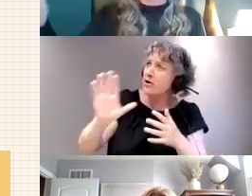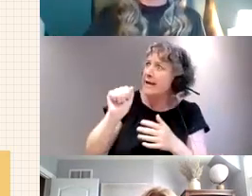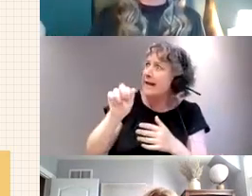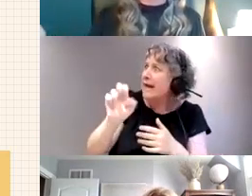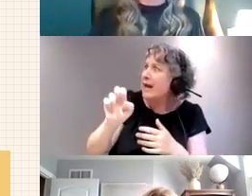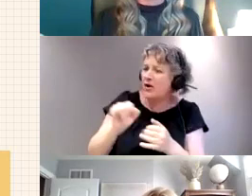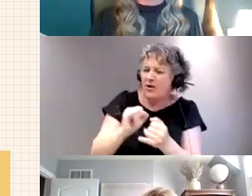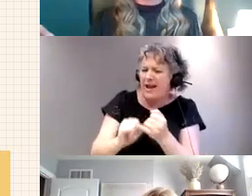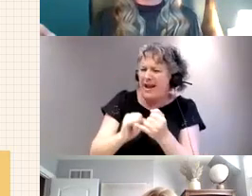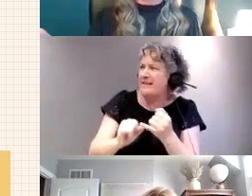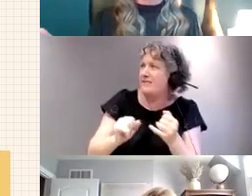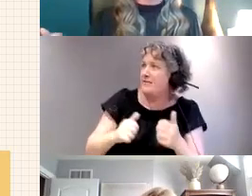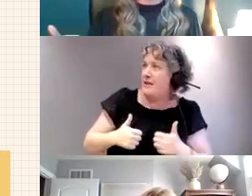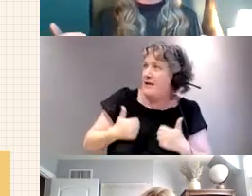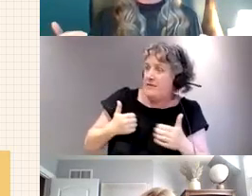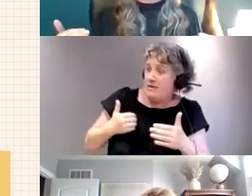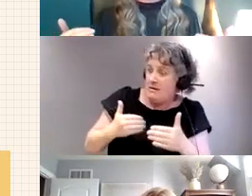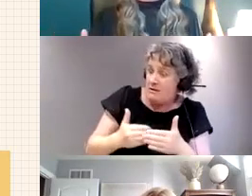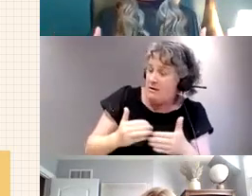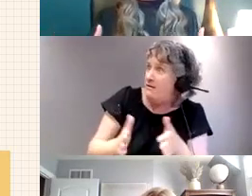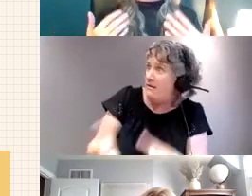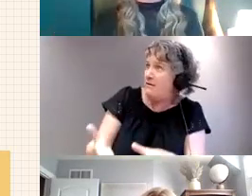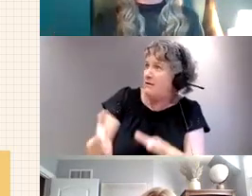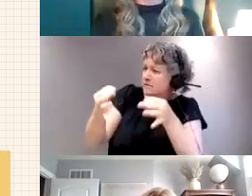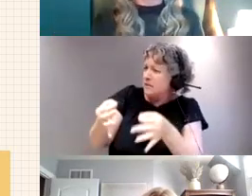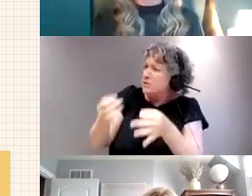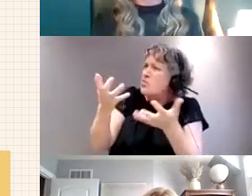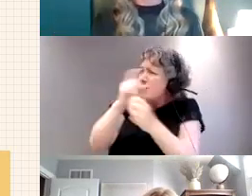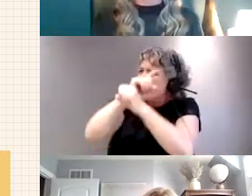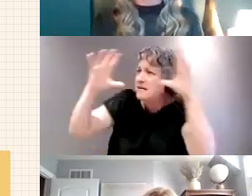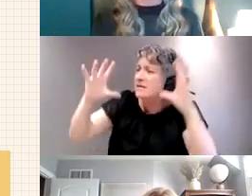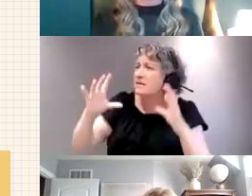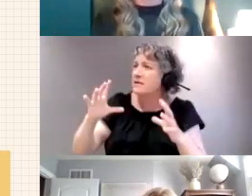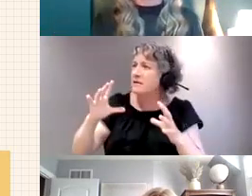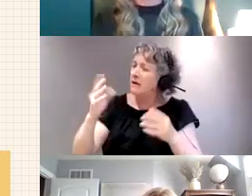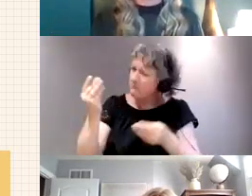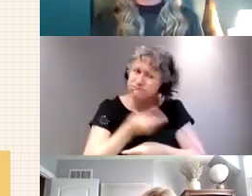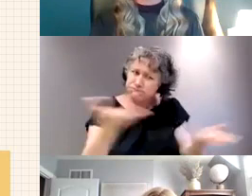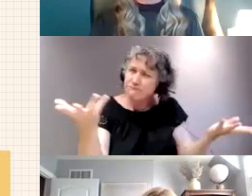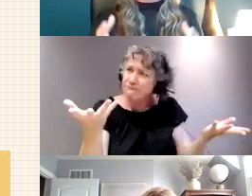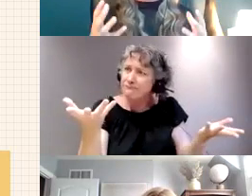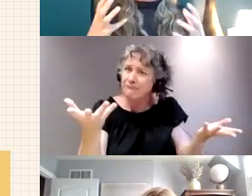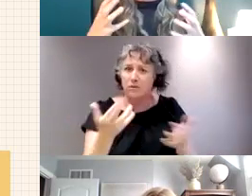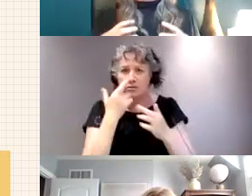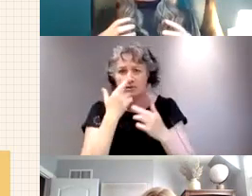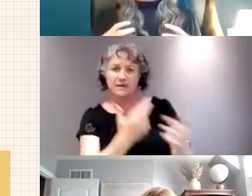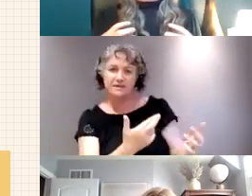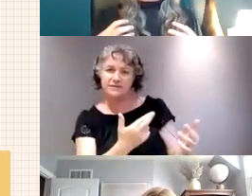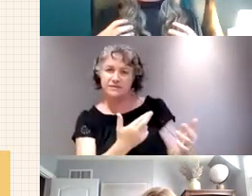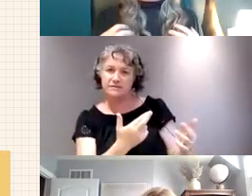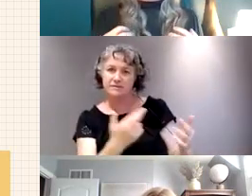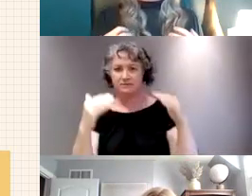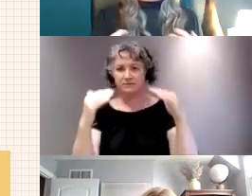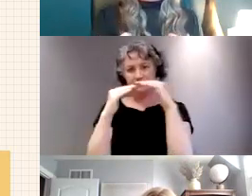life, like certain decisions you've already made, is it also respectful for you to share that with your children? So there's that, as a